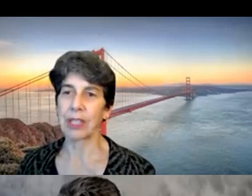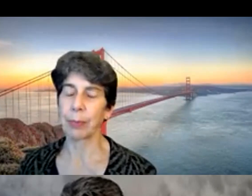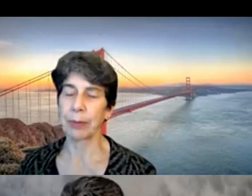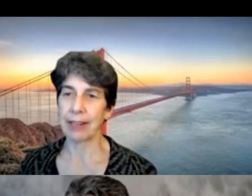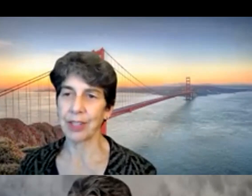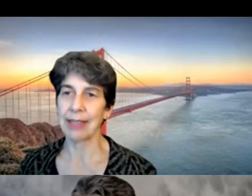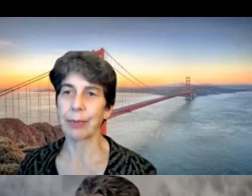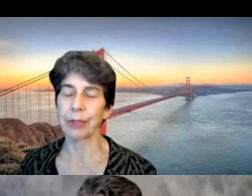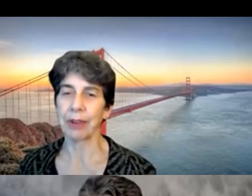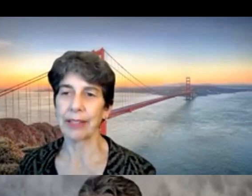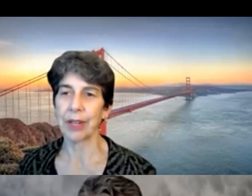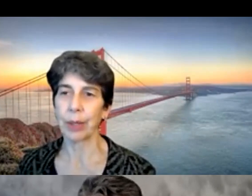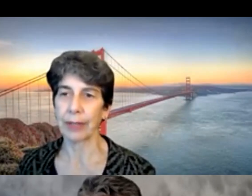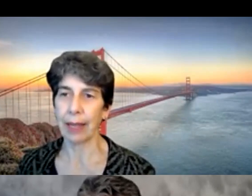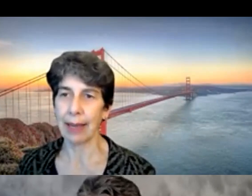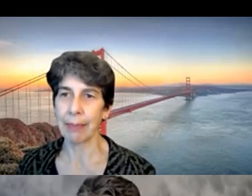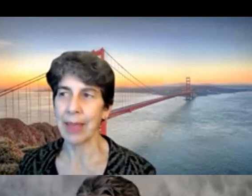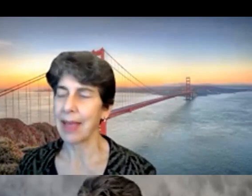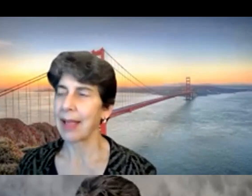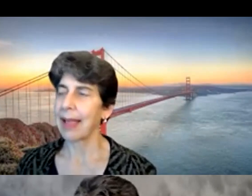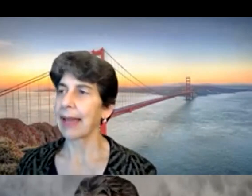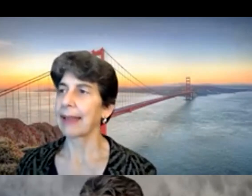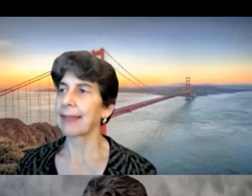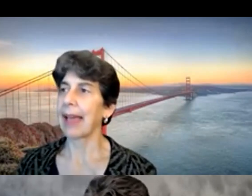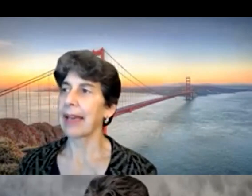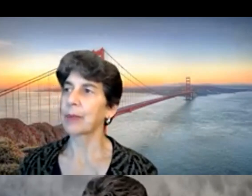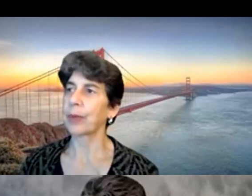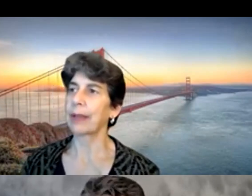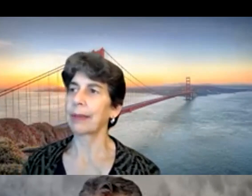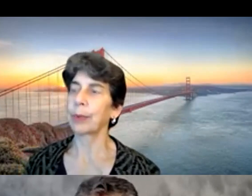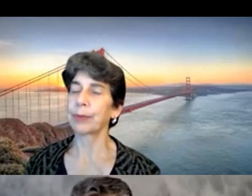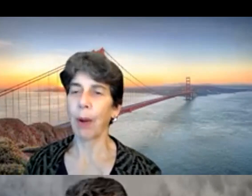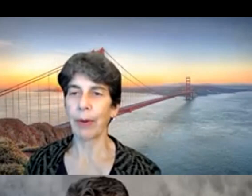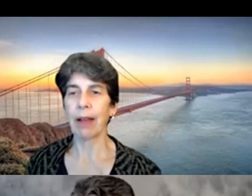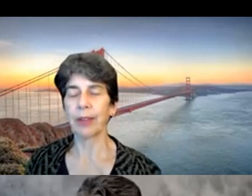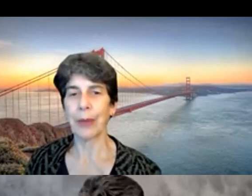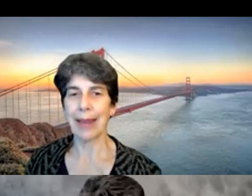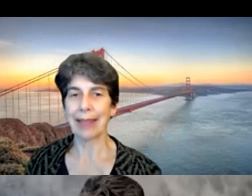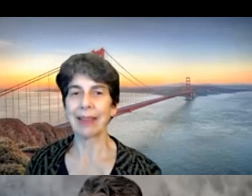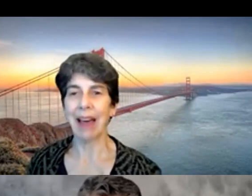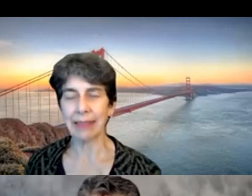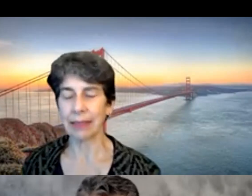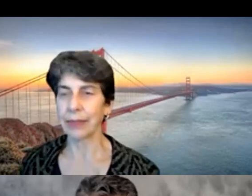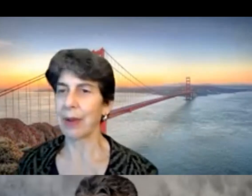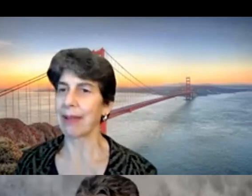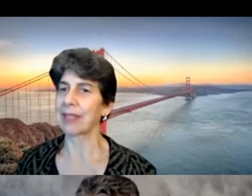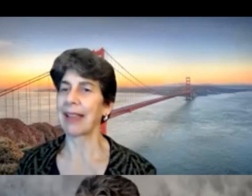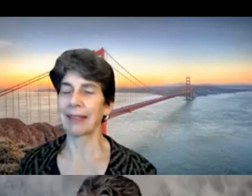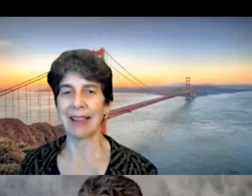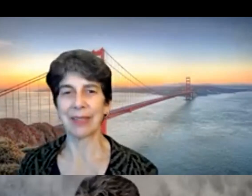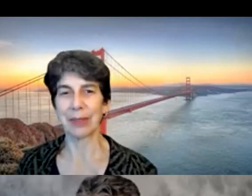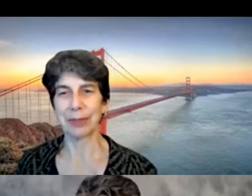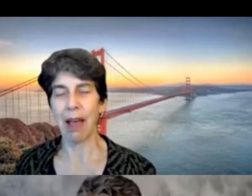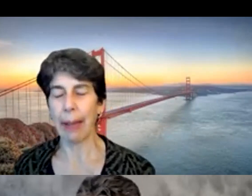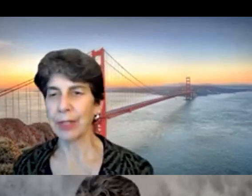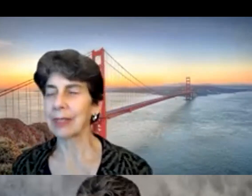insufficient housing production that we're trying to overcome. And I think as we move forward on creating lots of new housing